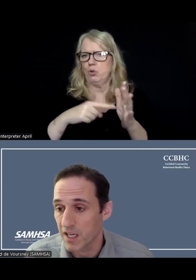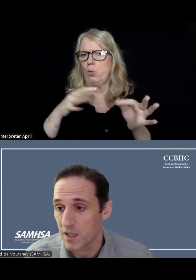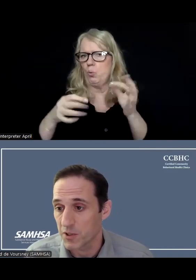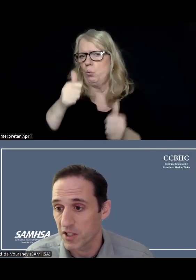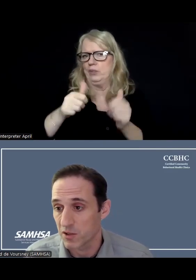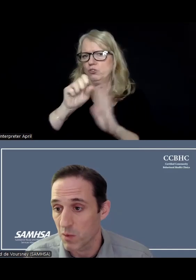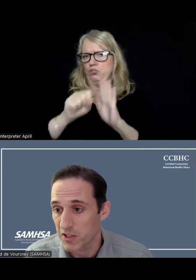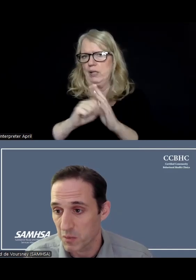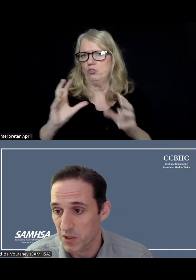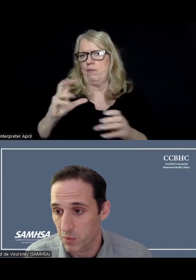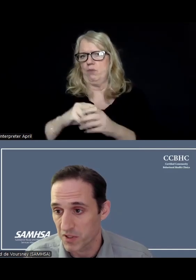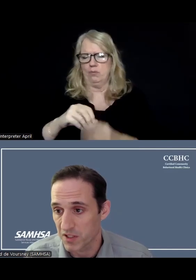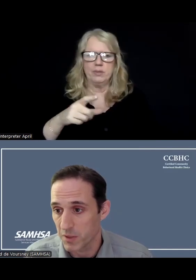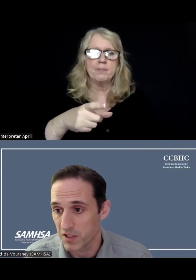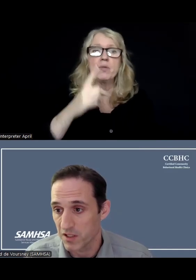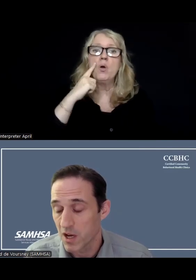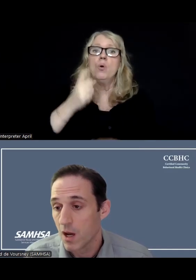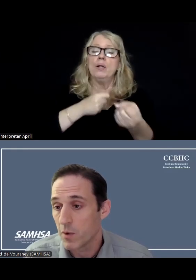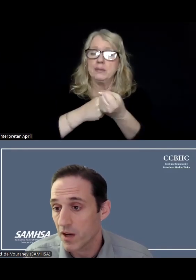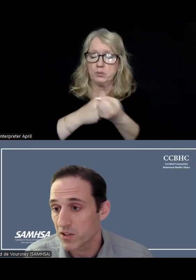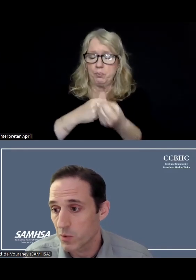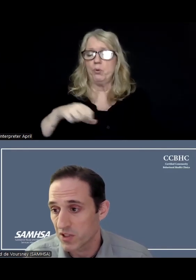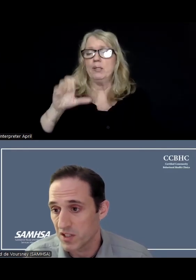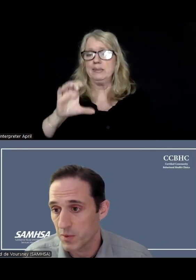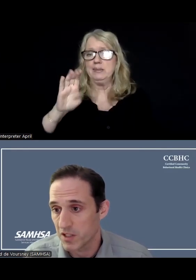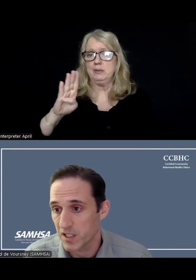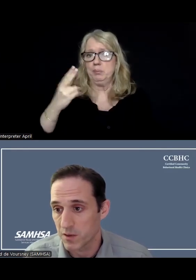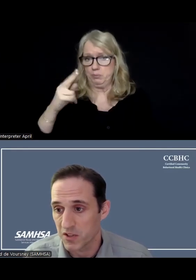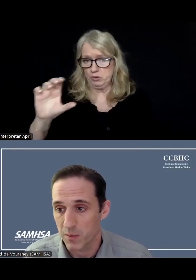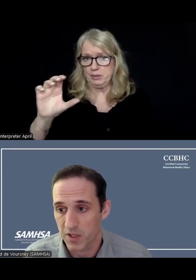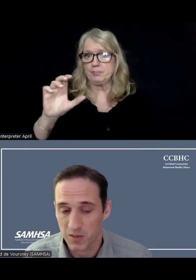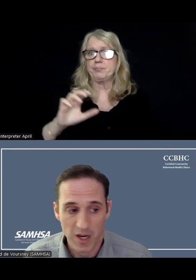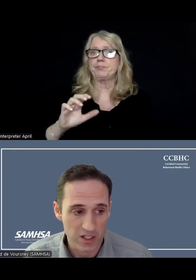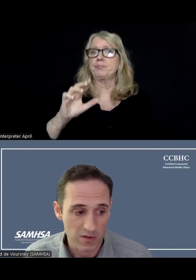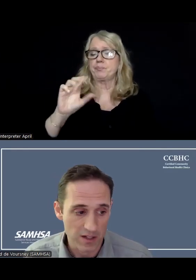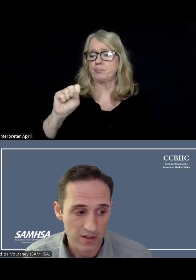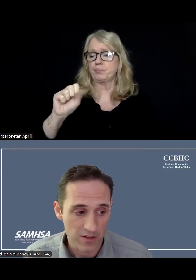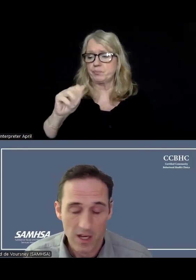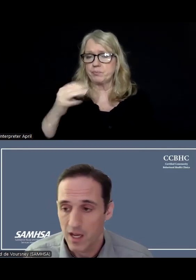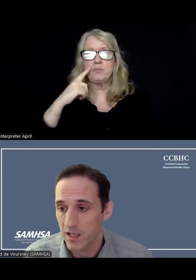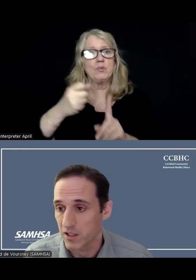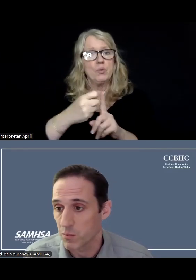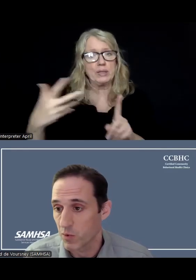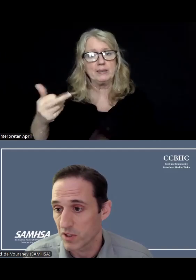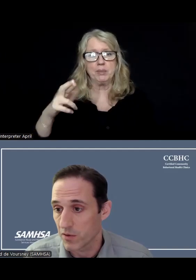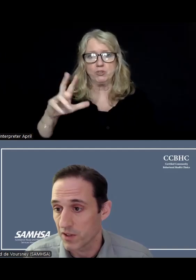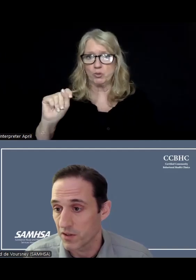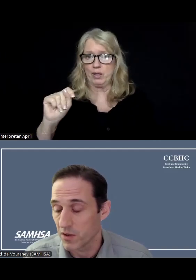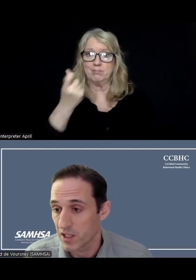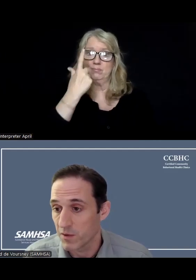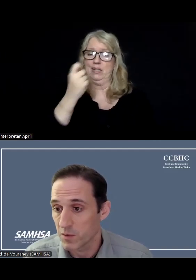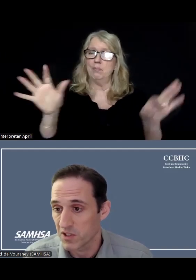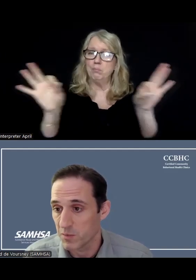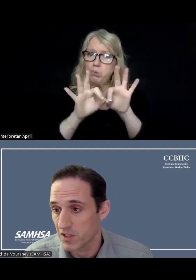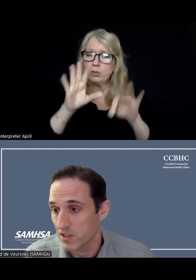The Medicaid demonstration is one way we support CCBHCs. We also support CCBHCs through SAMHSA expansion grants. And it's important to note that